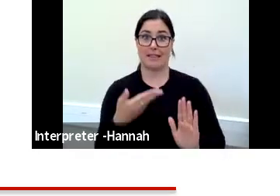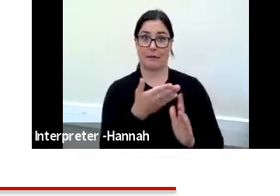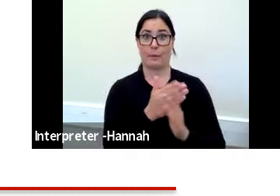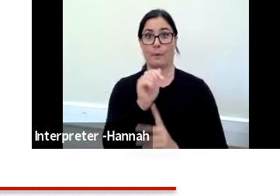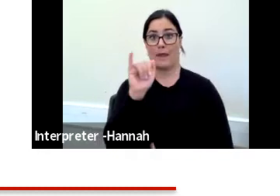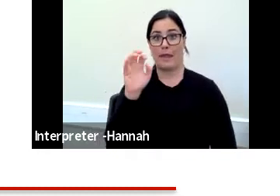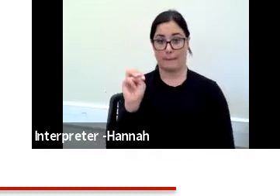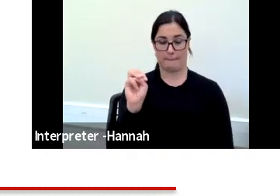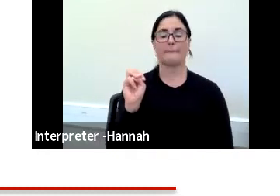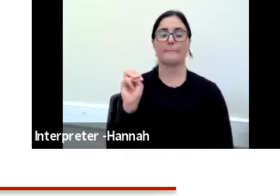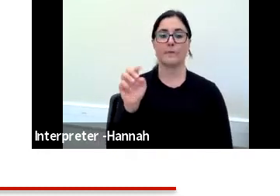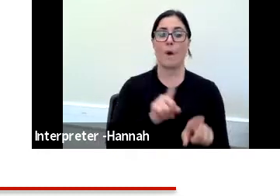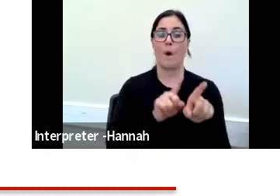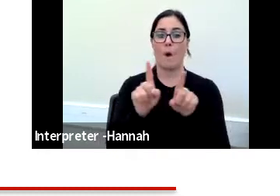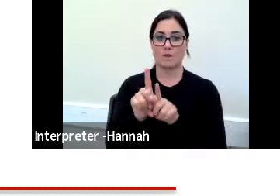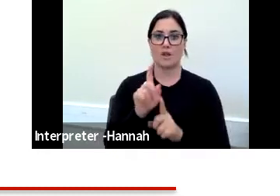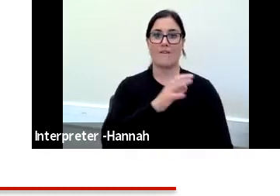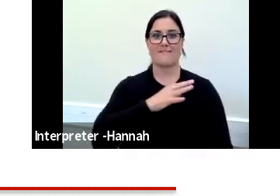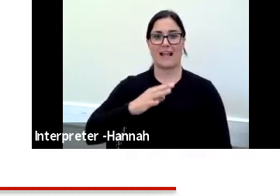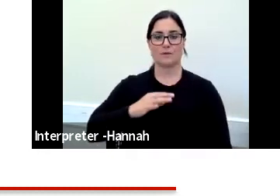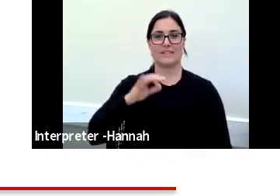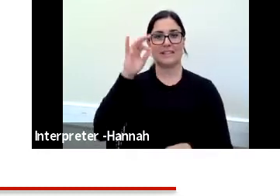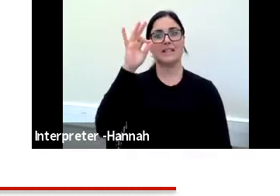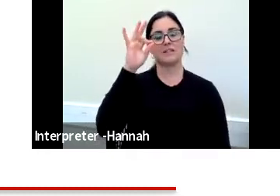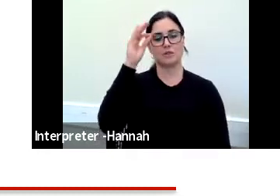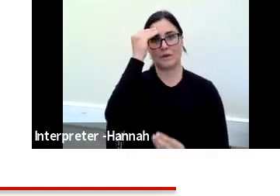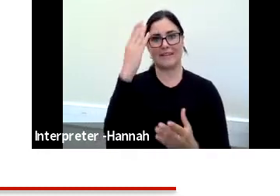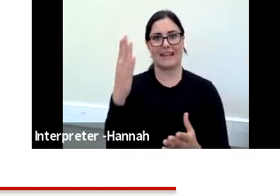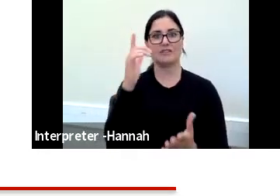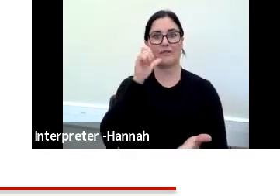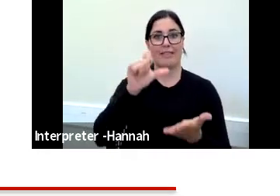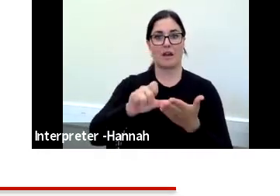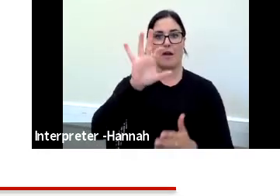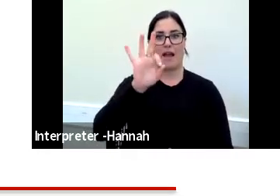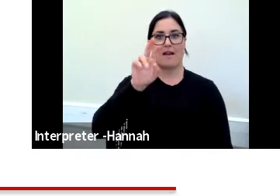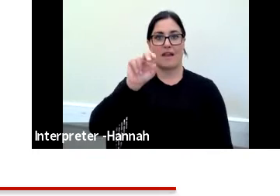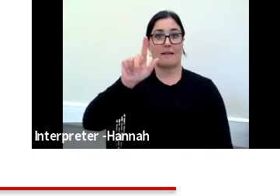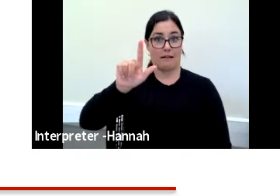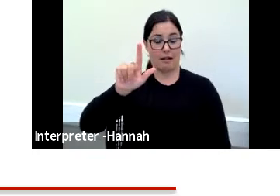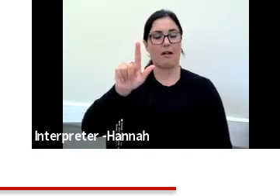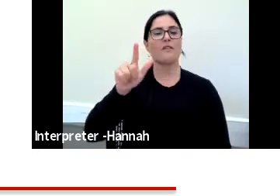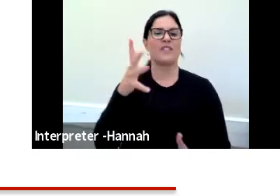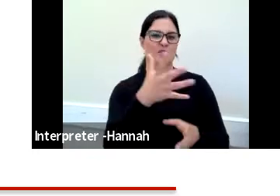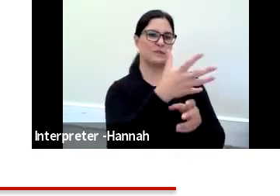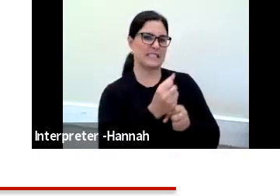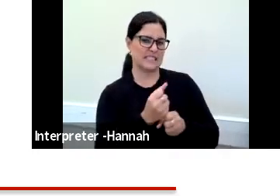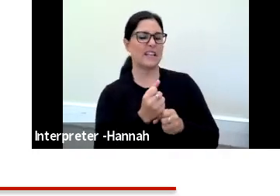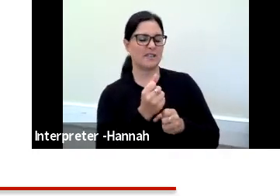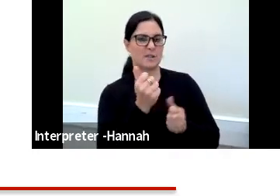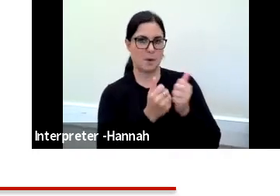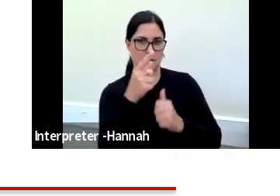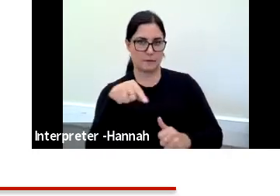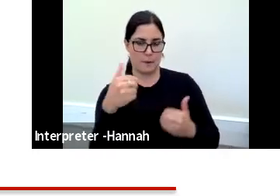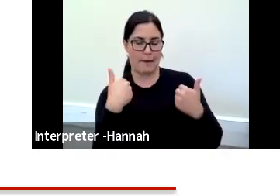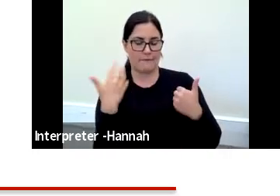also are using the faculty notification letter, which is something you all have probably received from us. We used to use